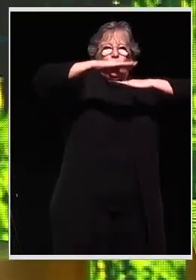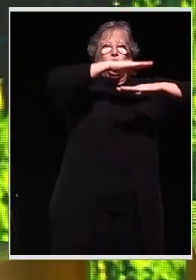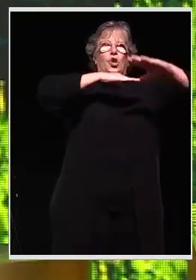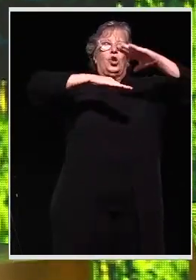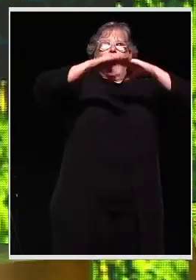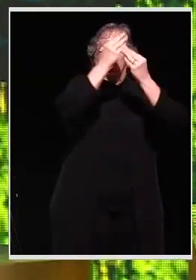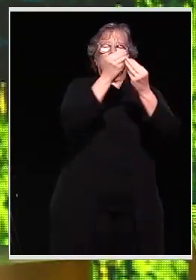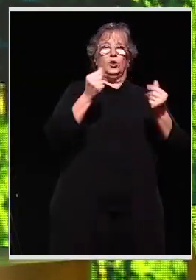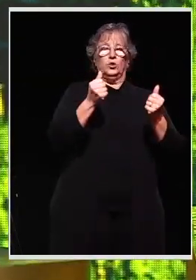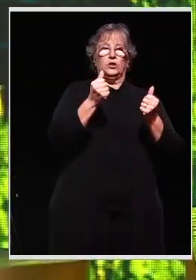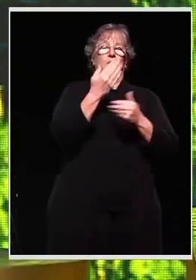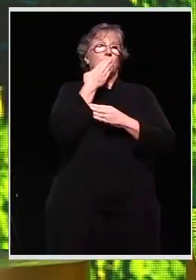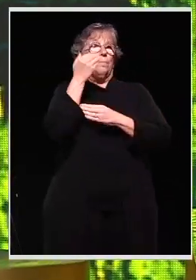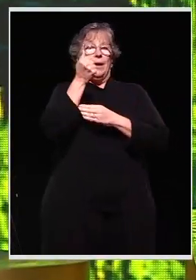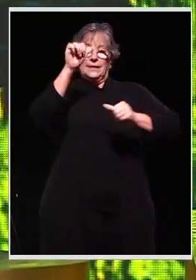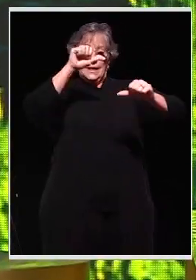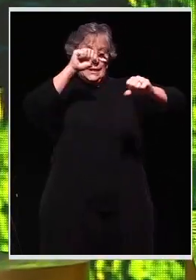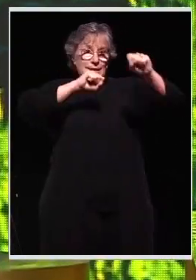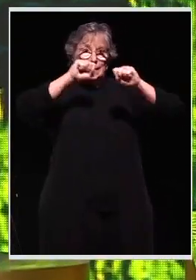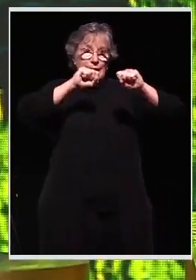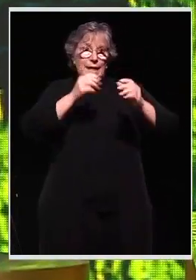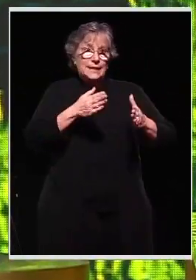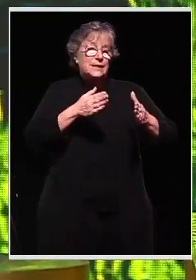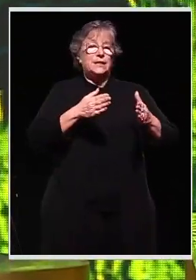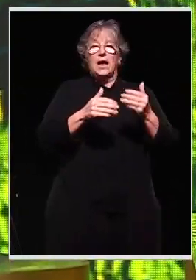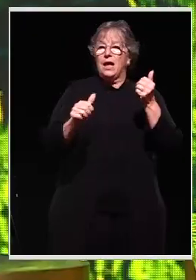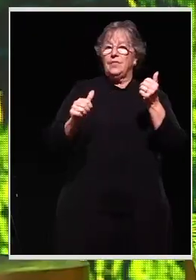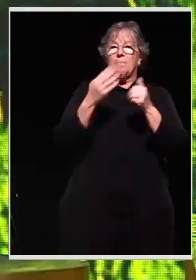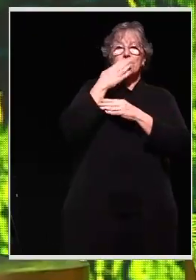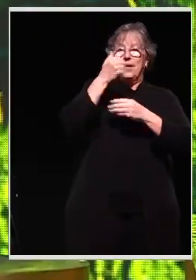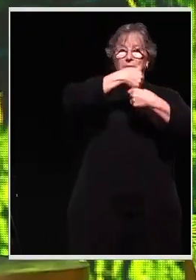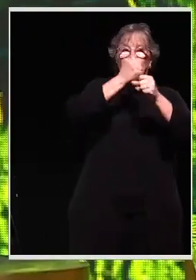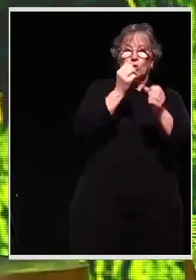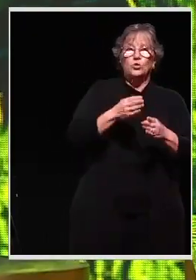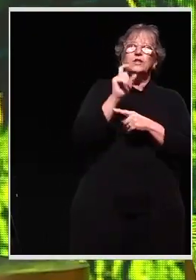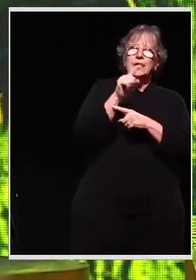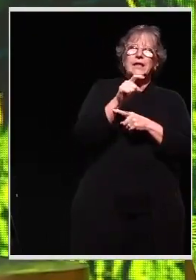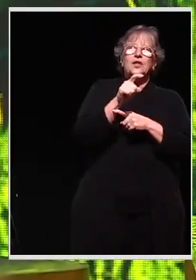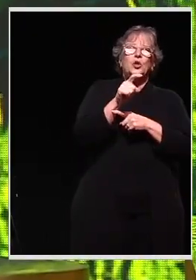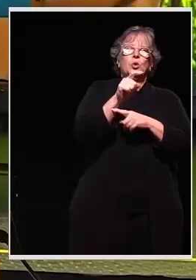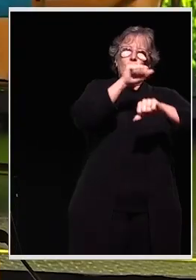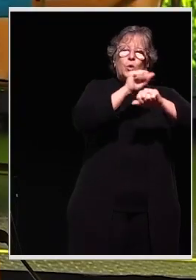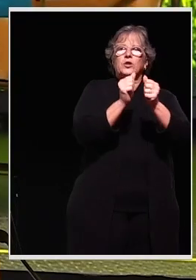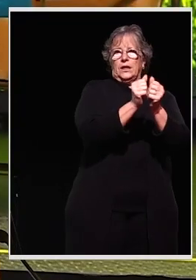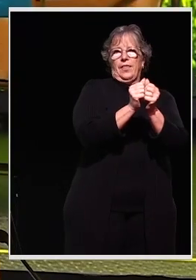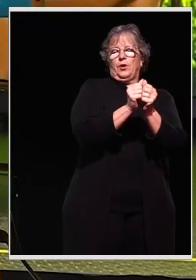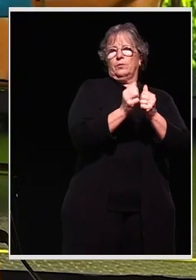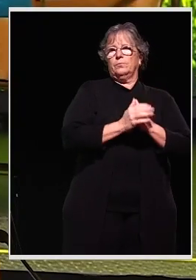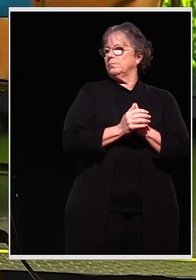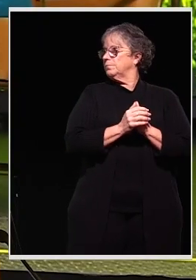brightest scientists and the most astute practitioners and producers to really think about how to bring this together. Thank you. Dean?